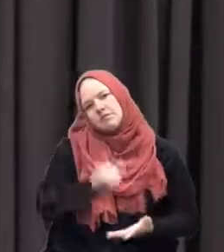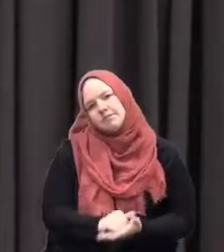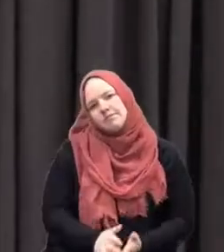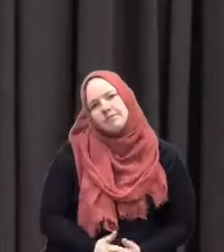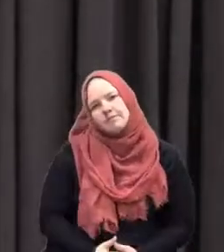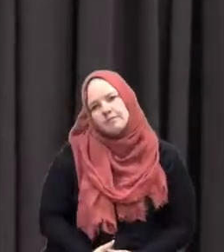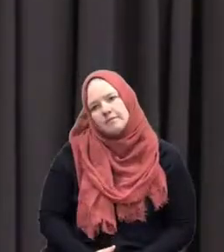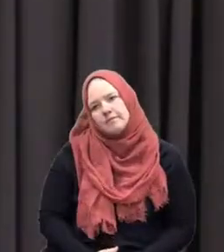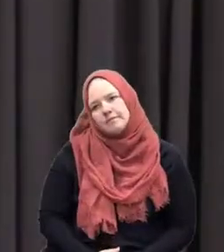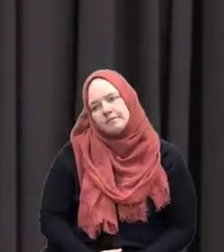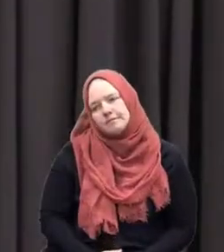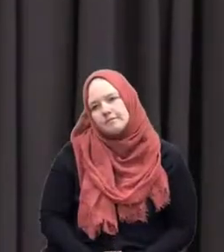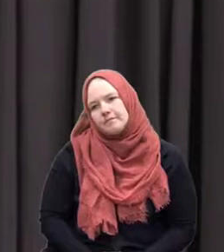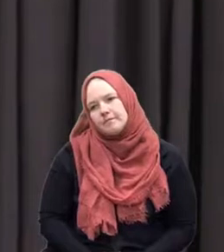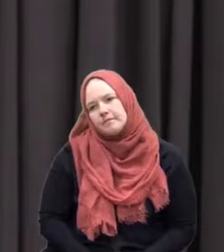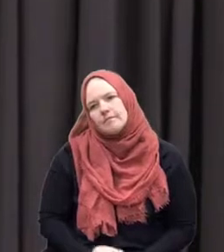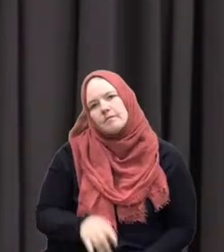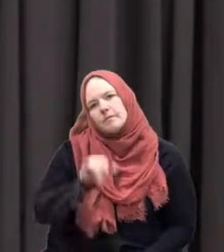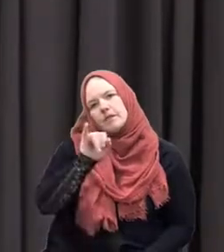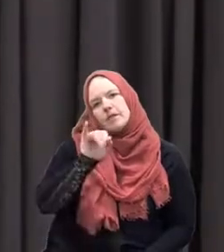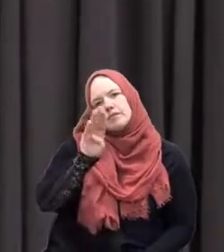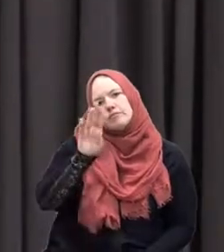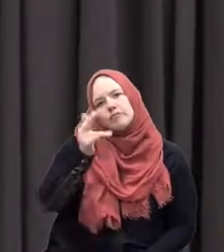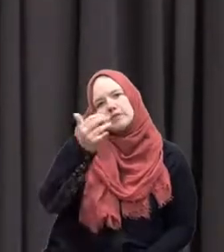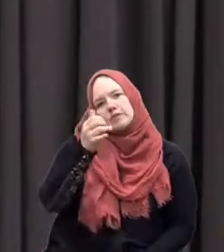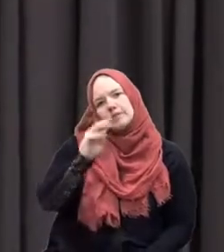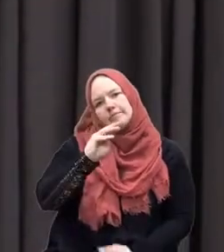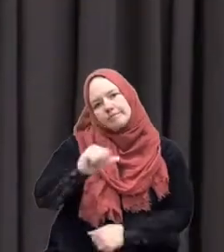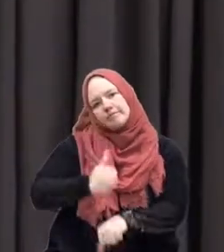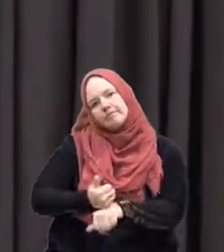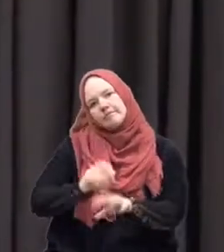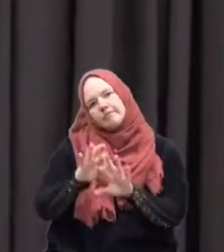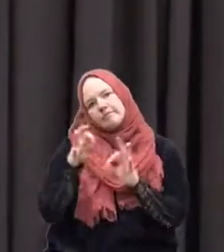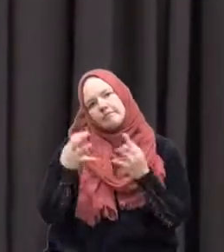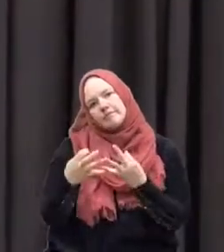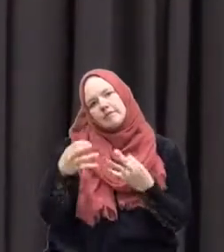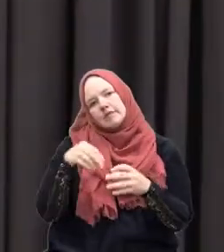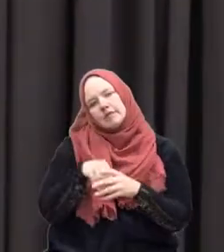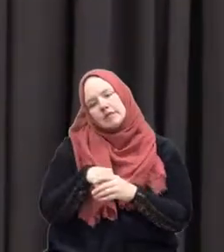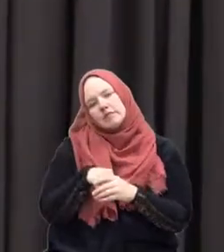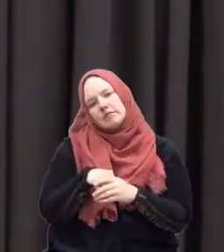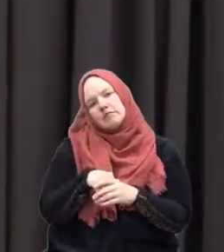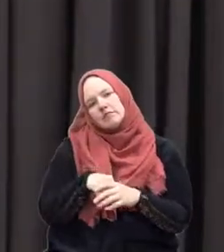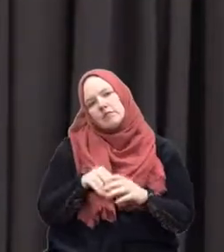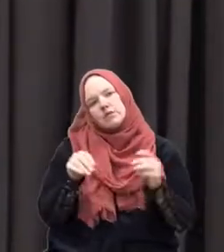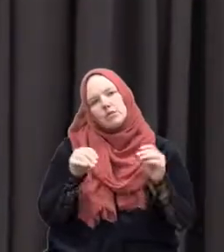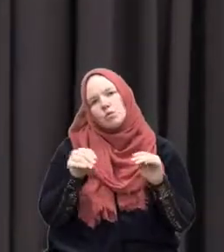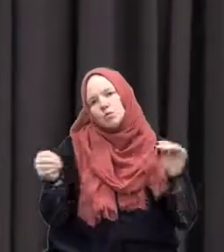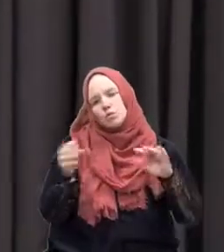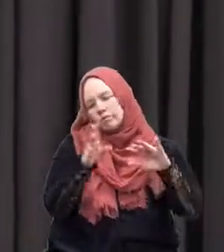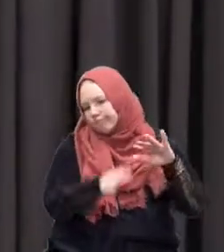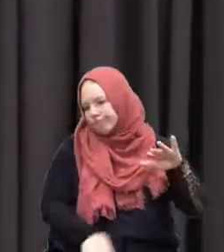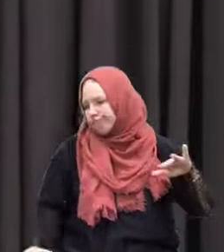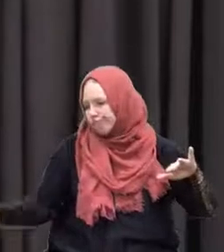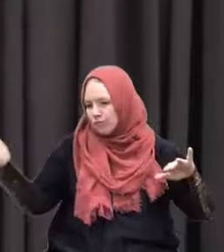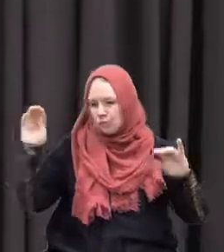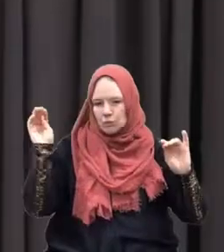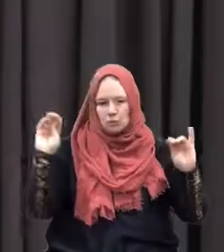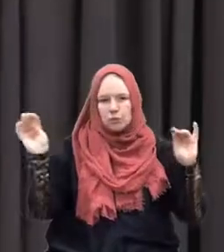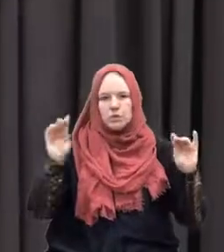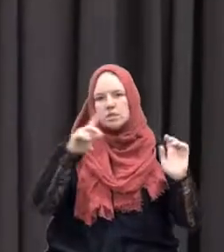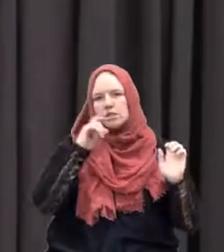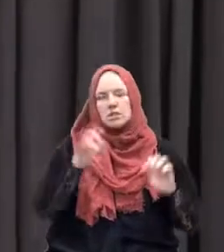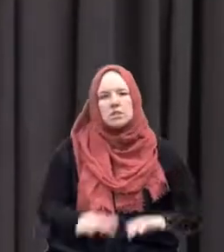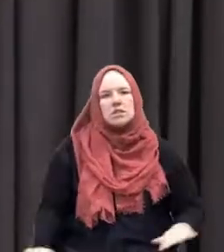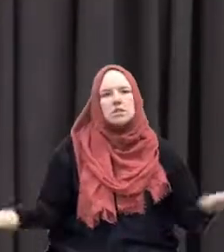attention to this. So Ibrahim settles his family in a non-cultivated valley,